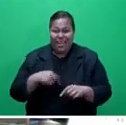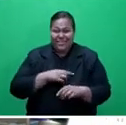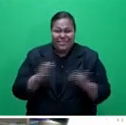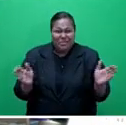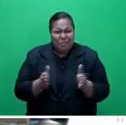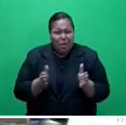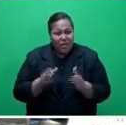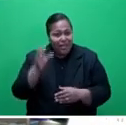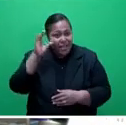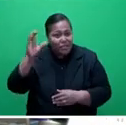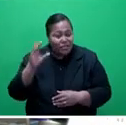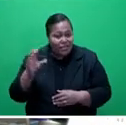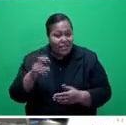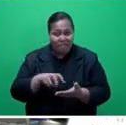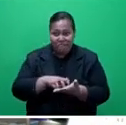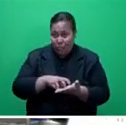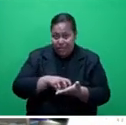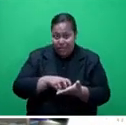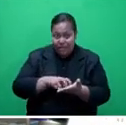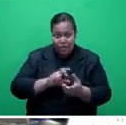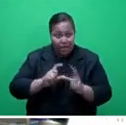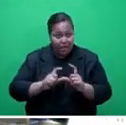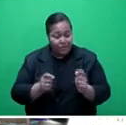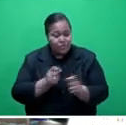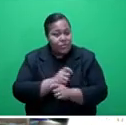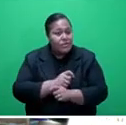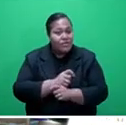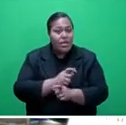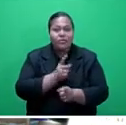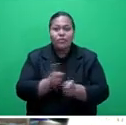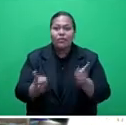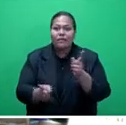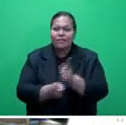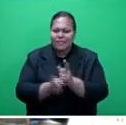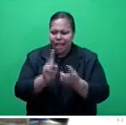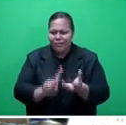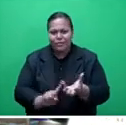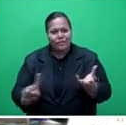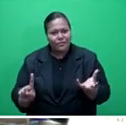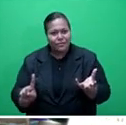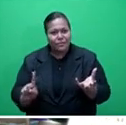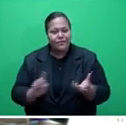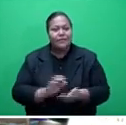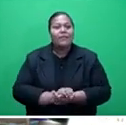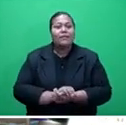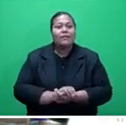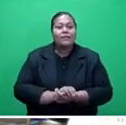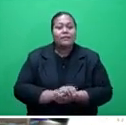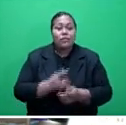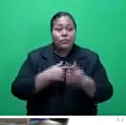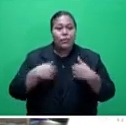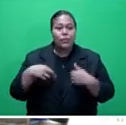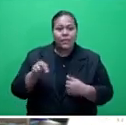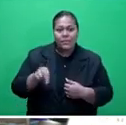to climate change and to geographical isolation. We therefore need to